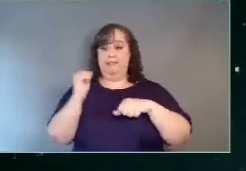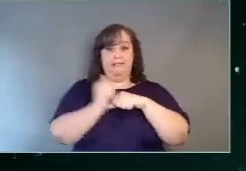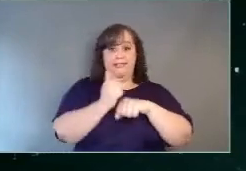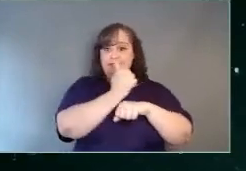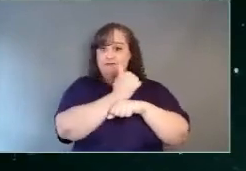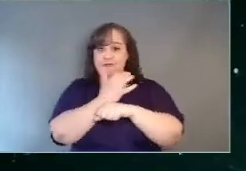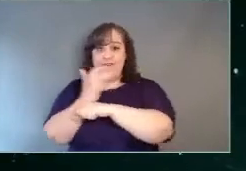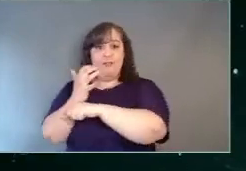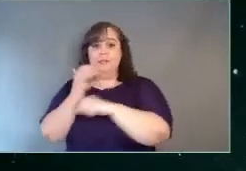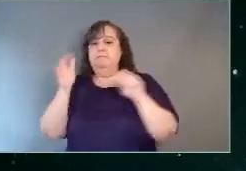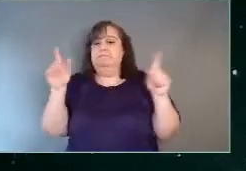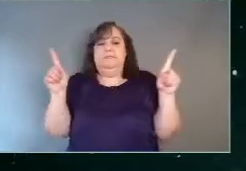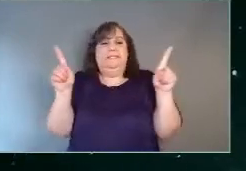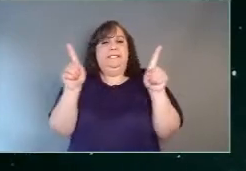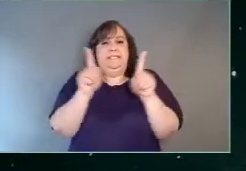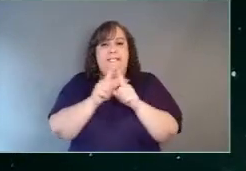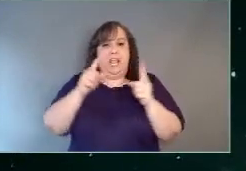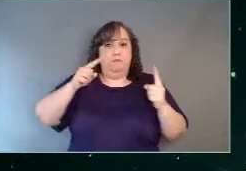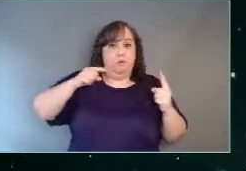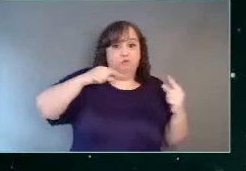the sun, but in a different location.